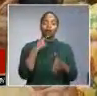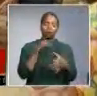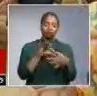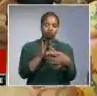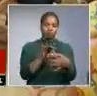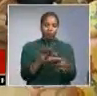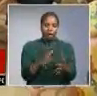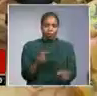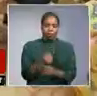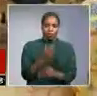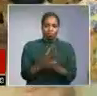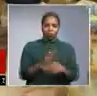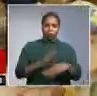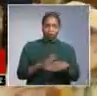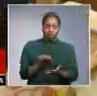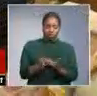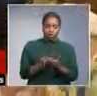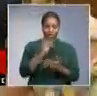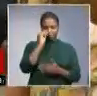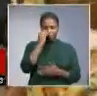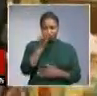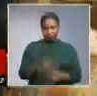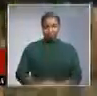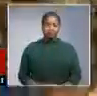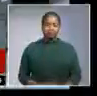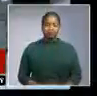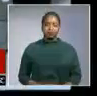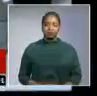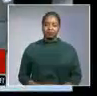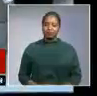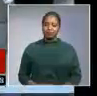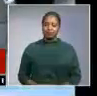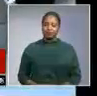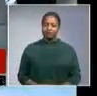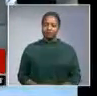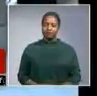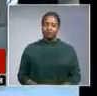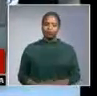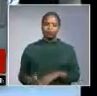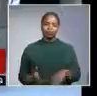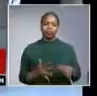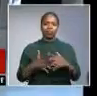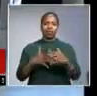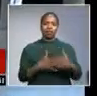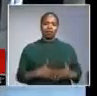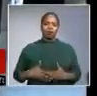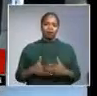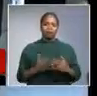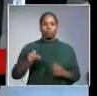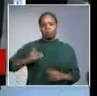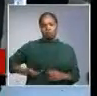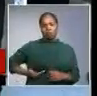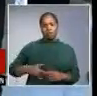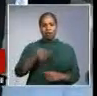renewing security and economic interests. And in the United States, still,